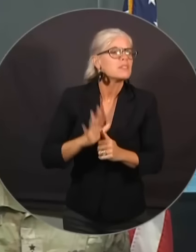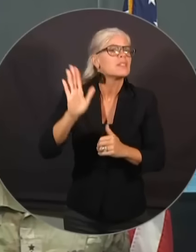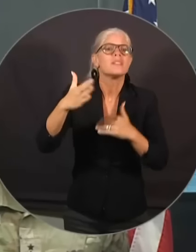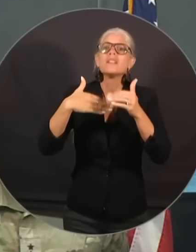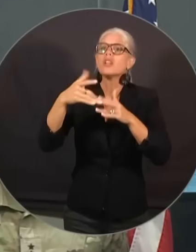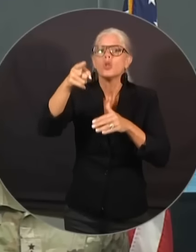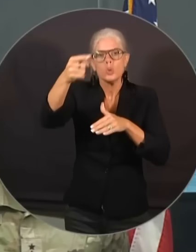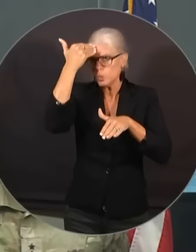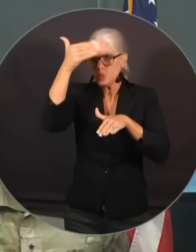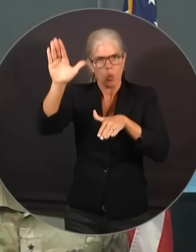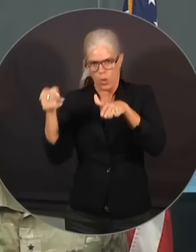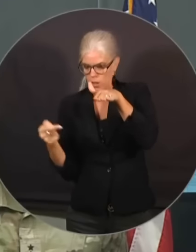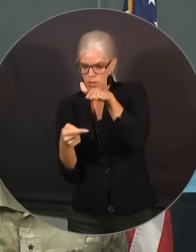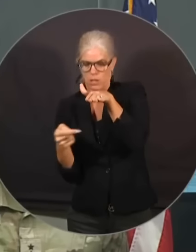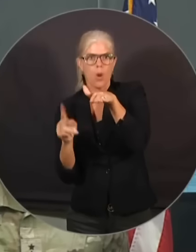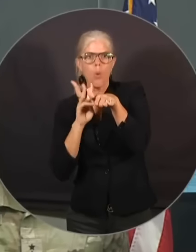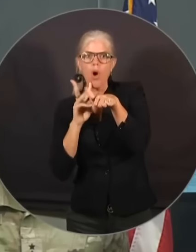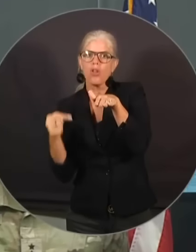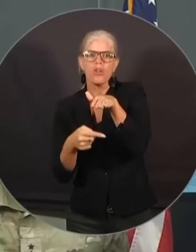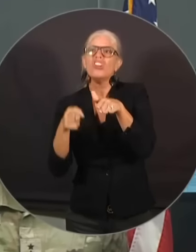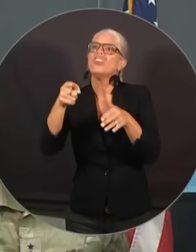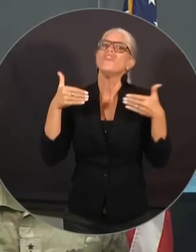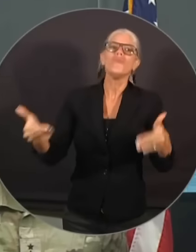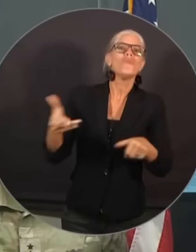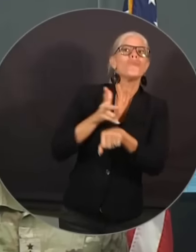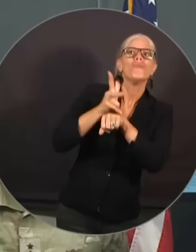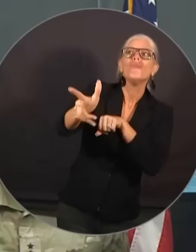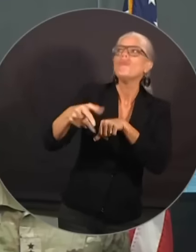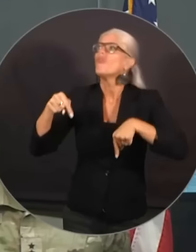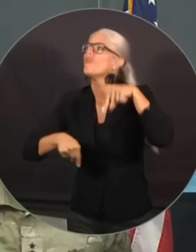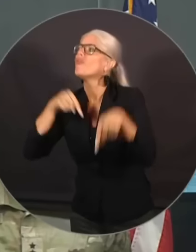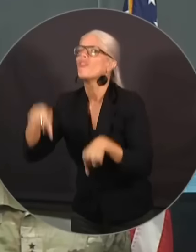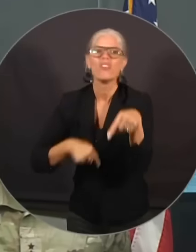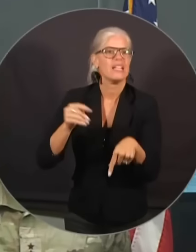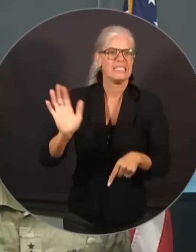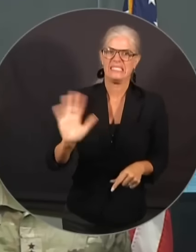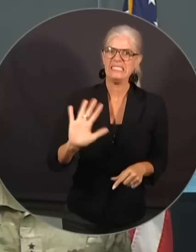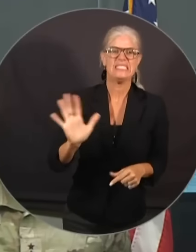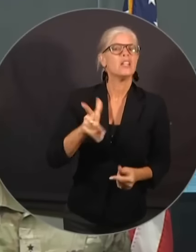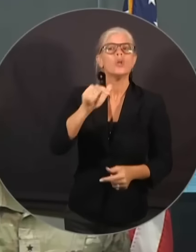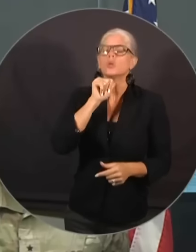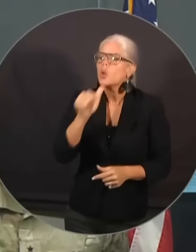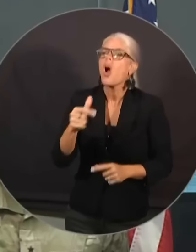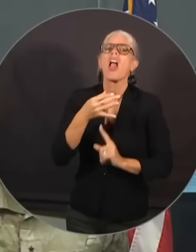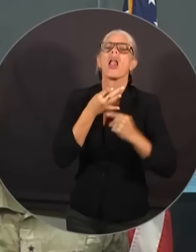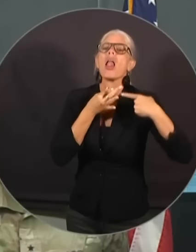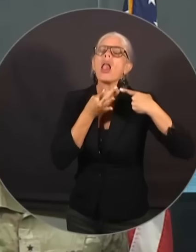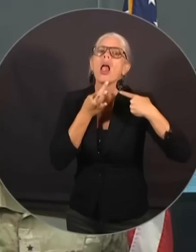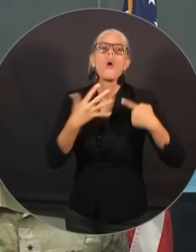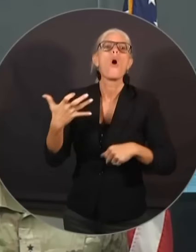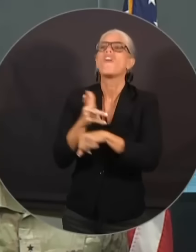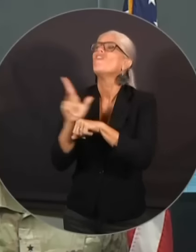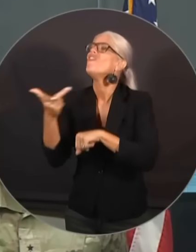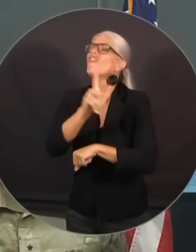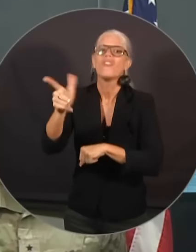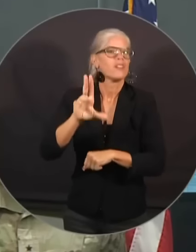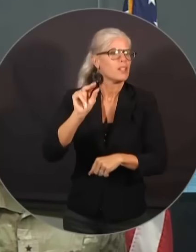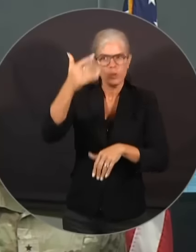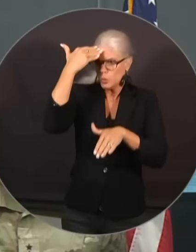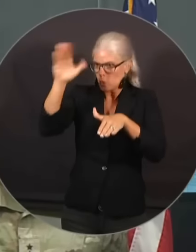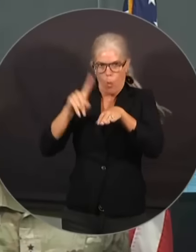standing water. When you have streets that are flooded, don't try to drive through the flooded streets. You are going to end